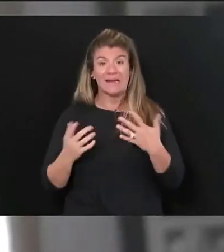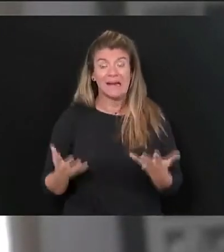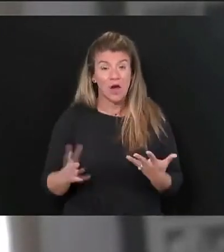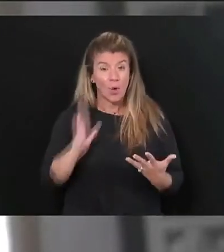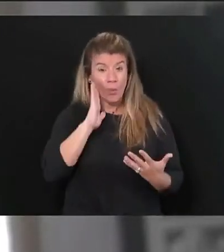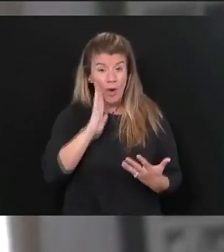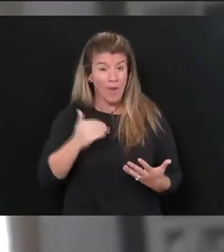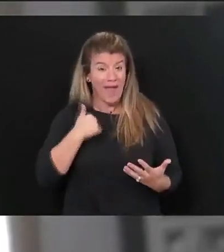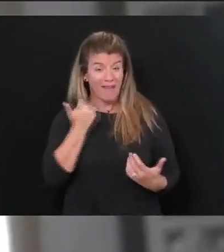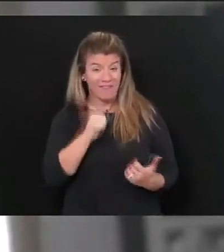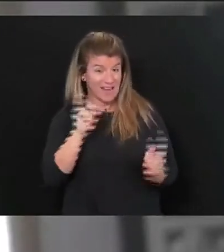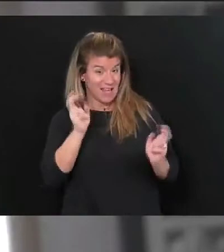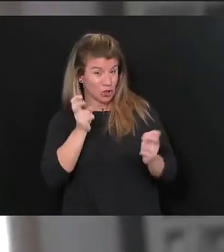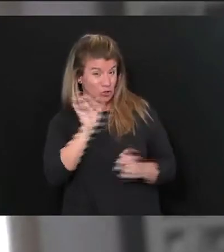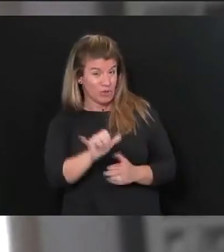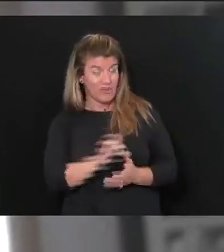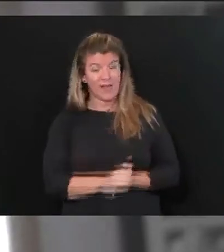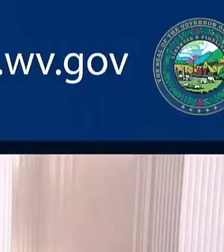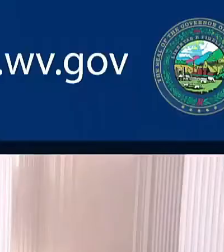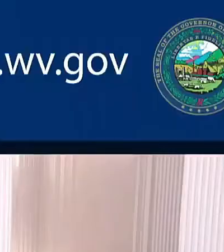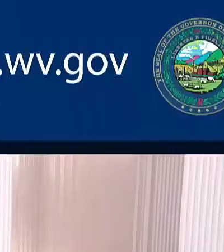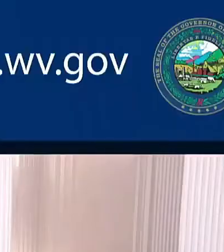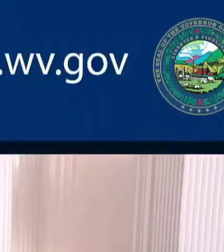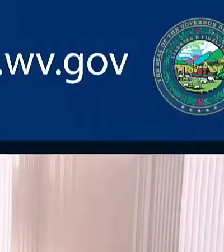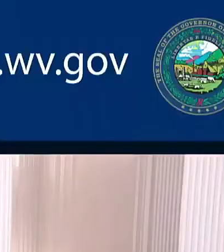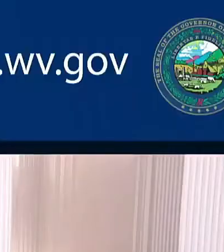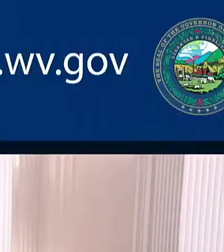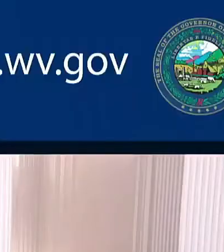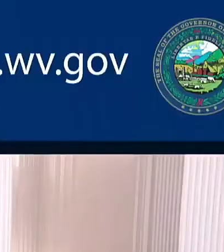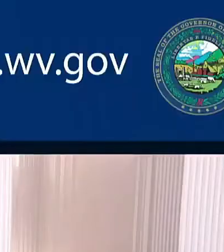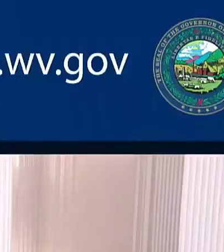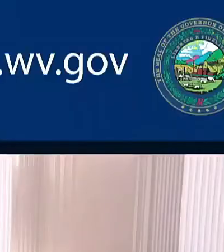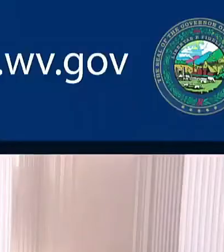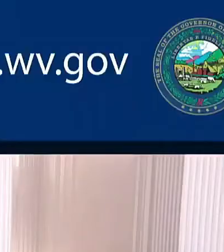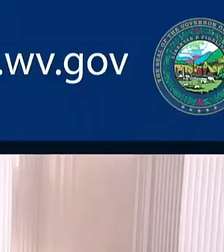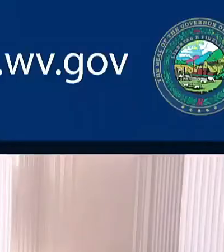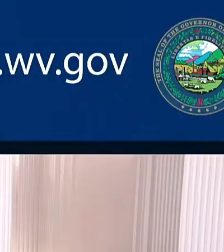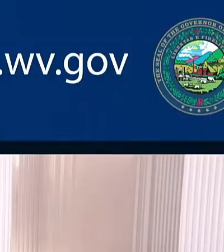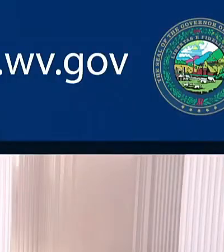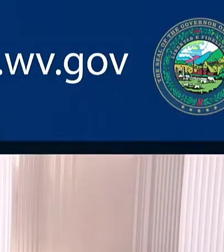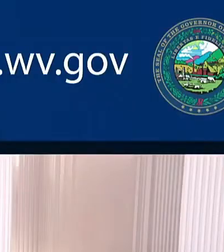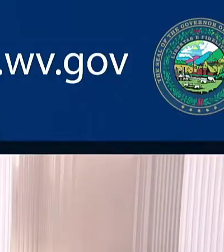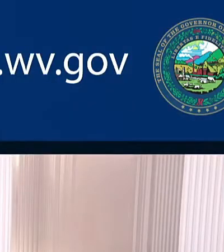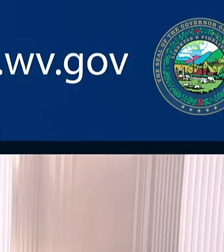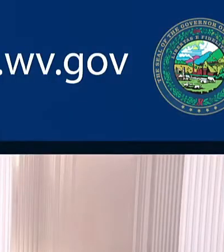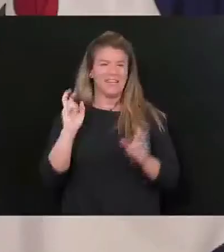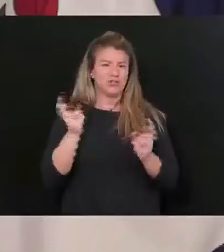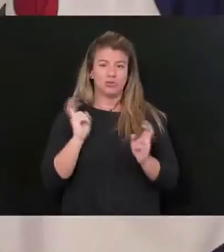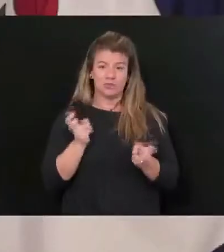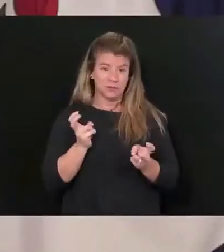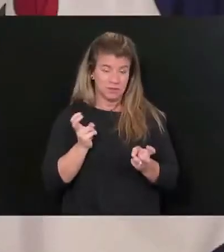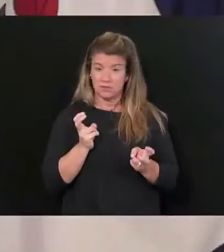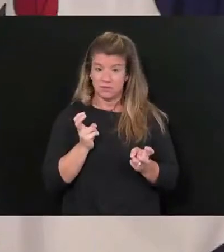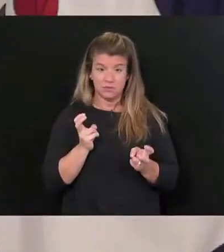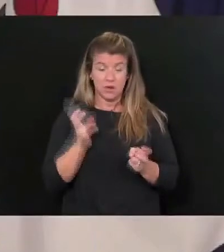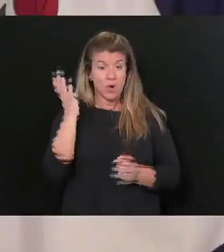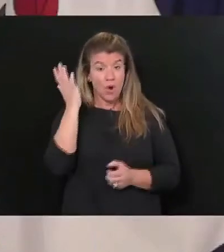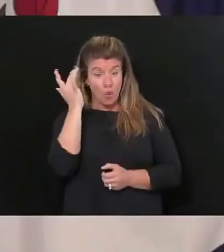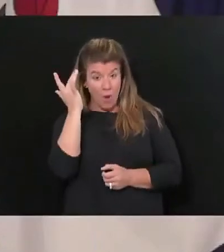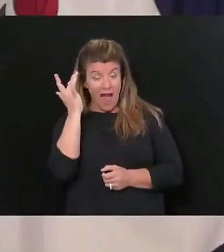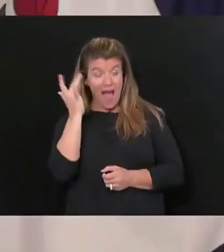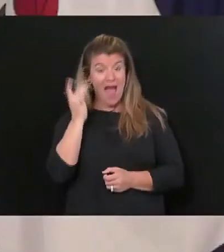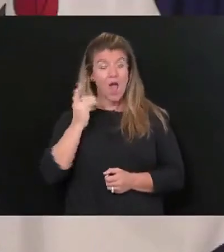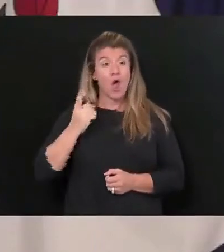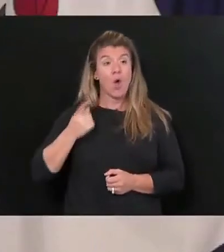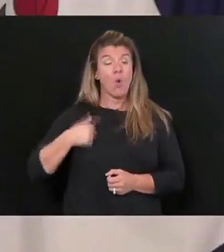crunch? Oh, it won't cause any crunch whatsoever. You know, what we did is we took